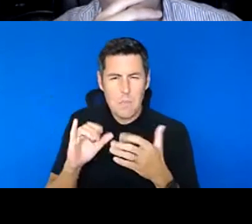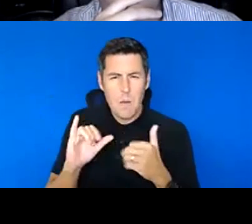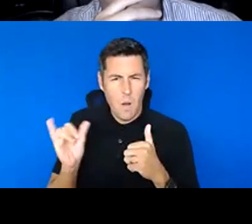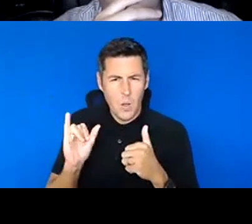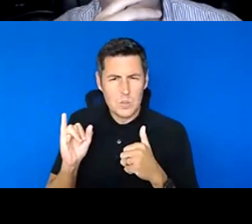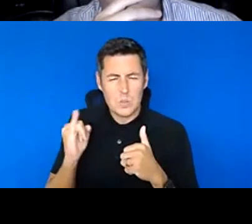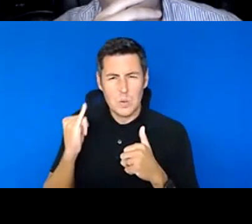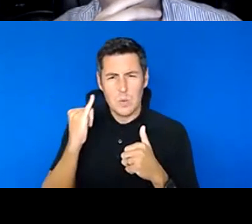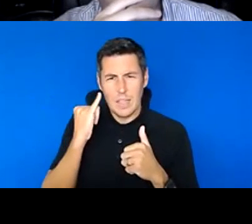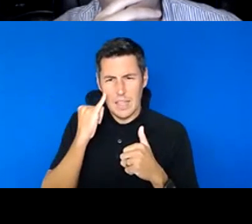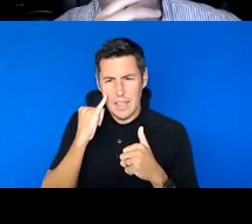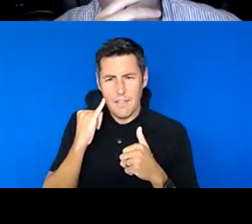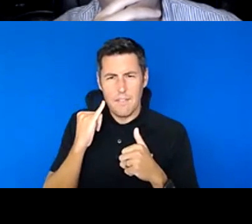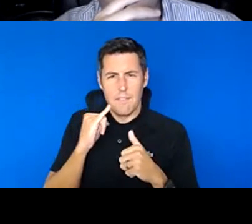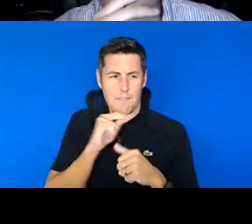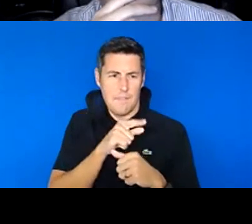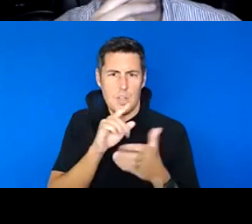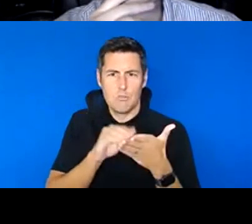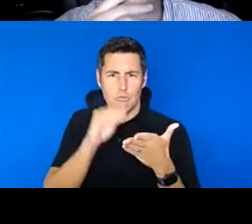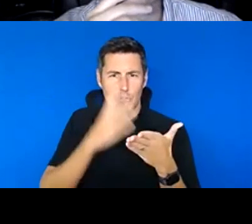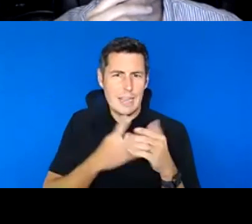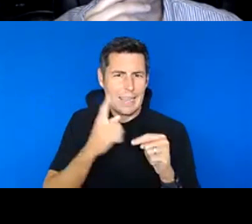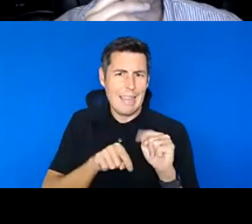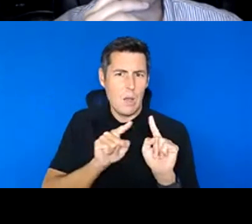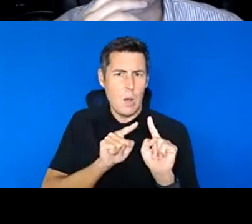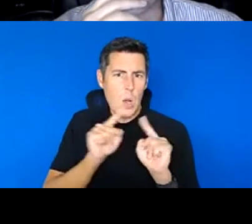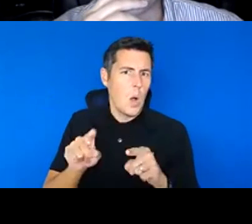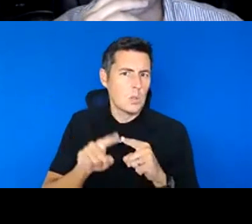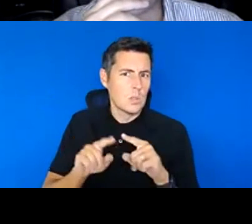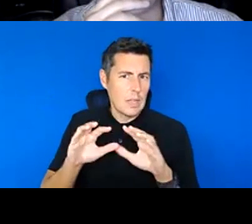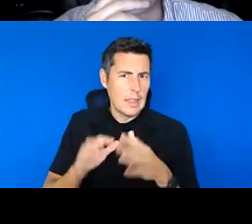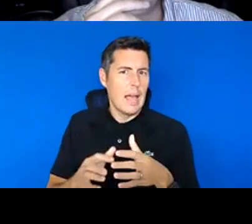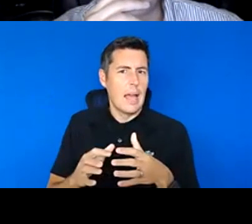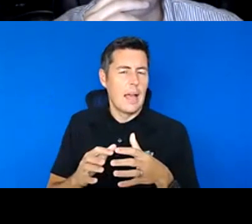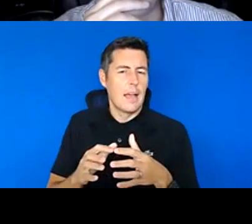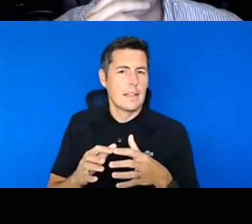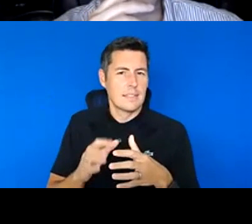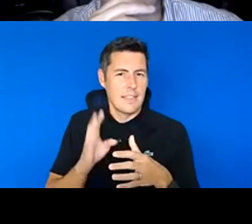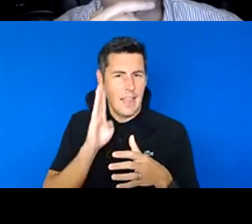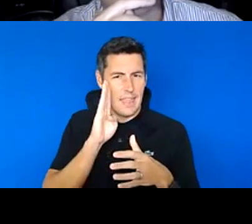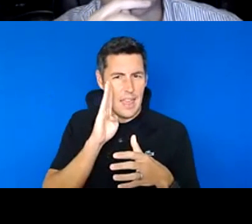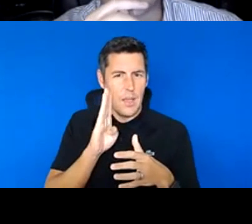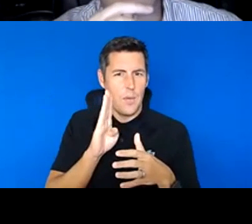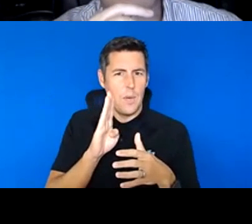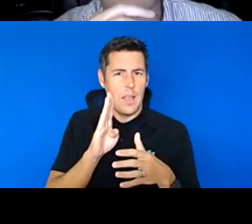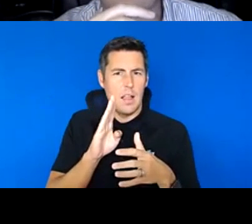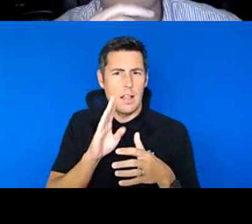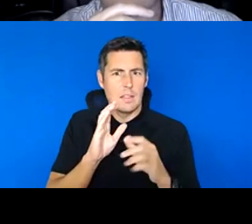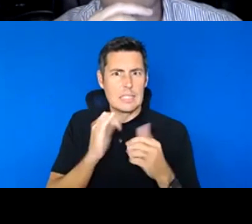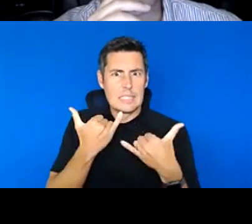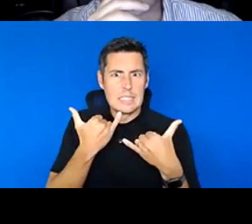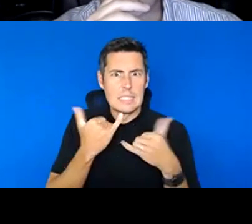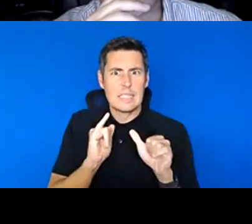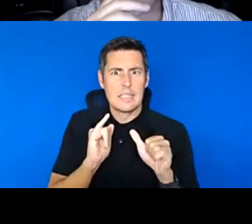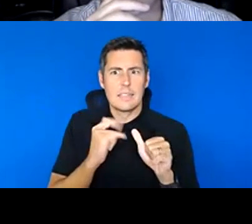event that students, they are not able to go to class, I can guarantee that most of them will seek out tutorial services